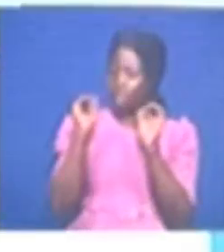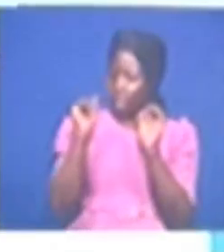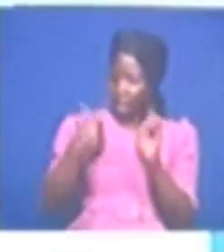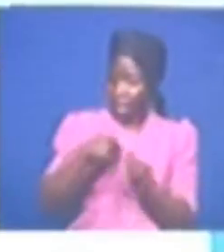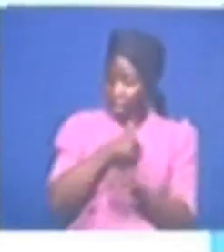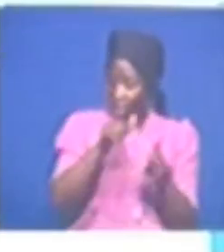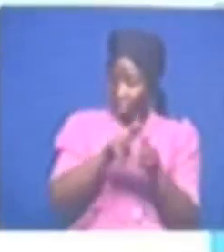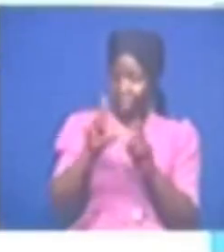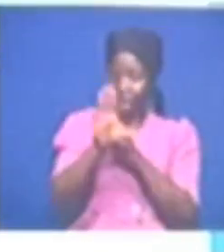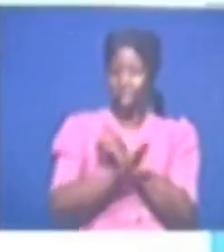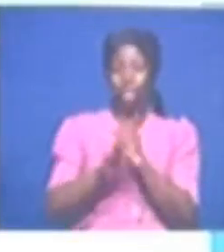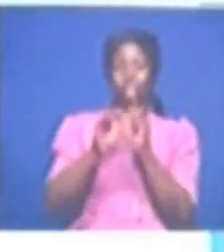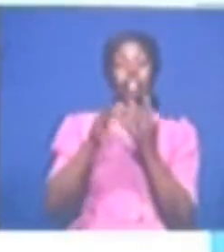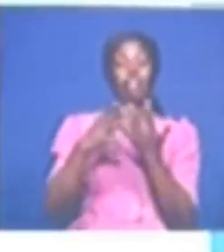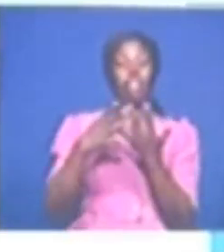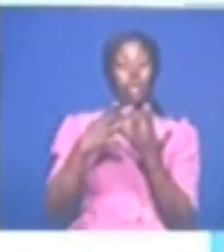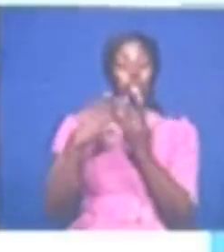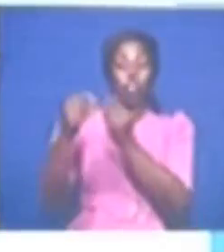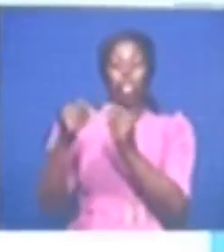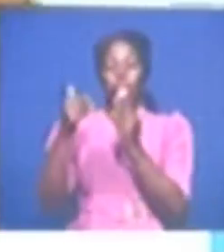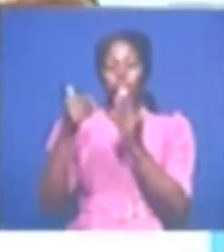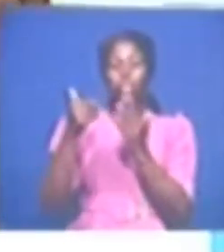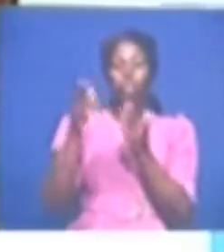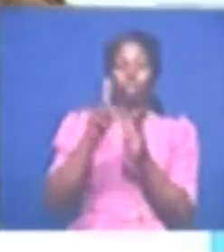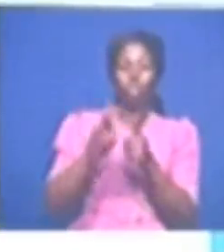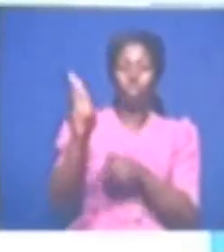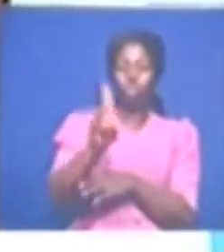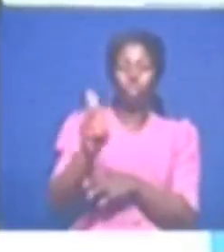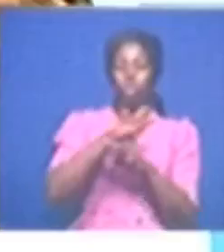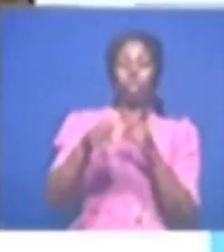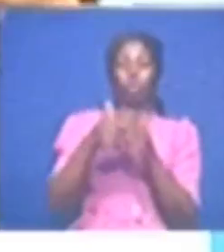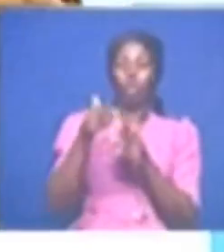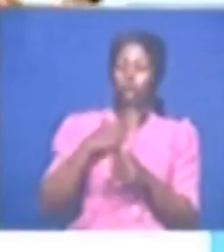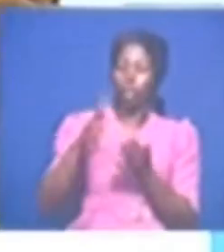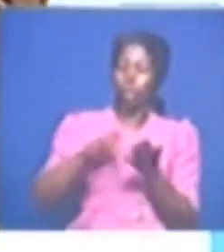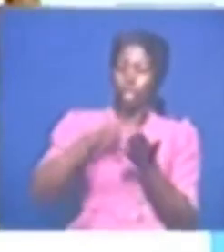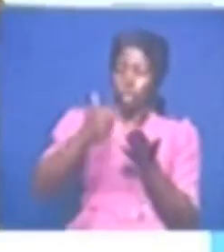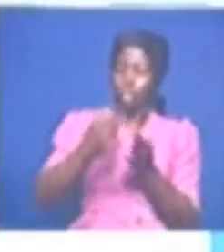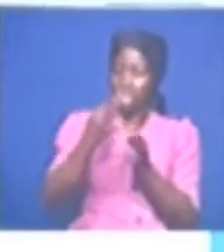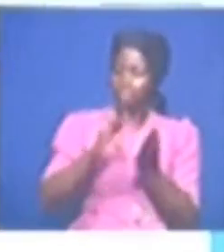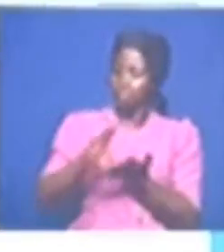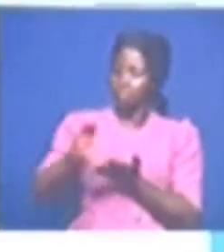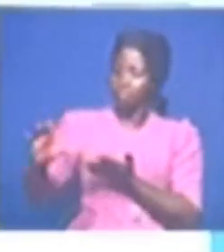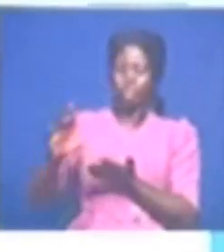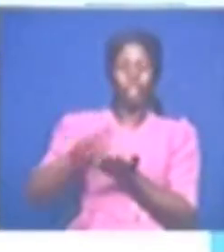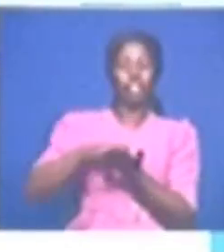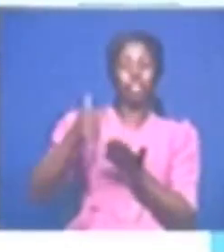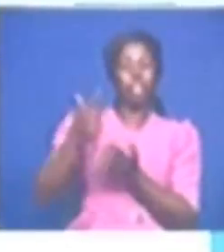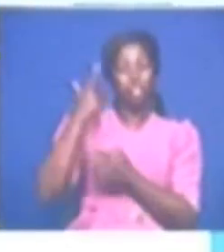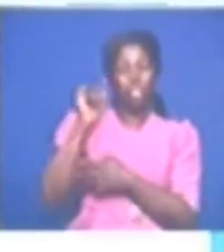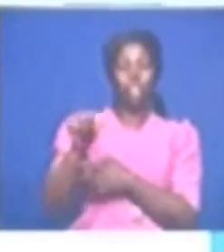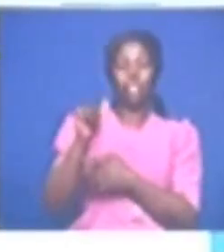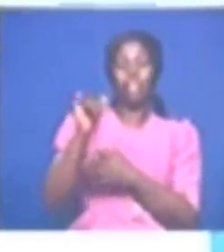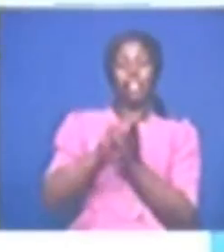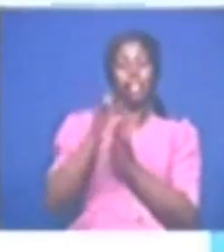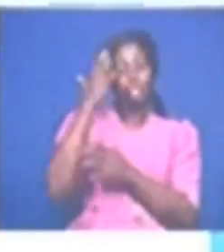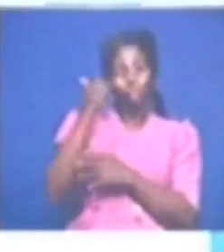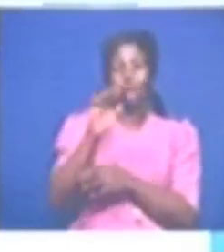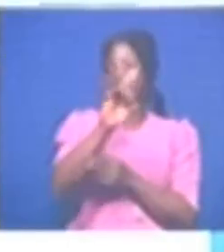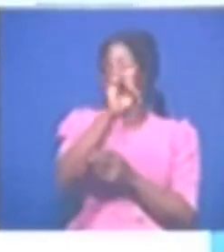we are going to exhaust all our resources if we put resources into doing it. And that's why the question of